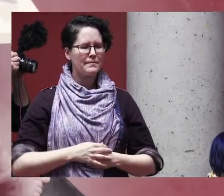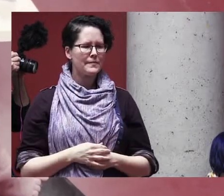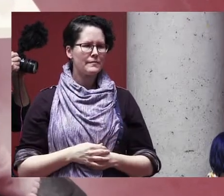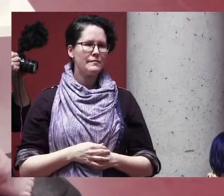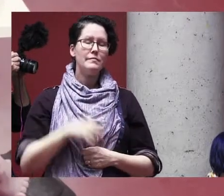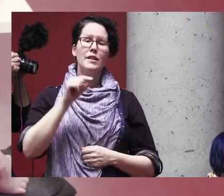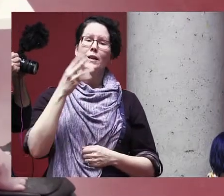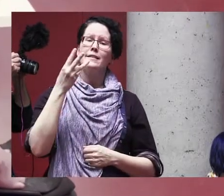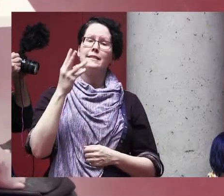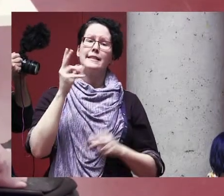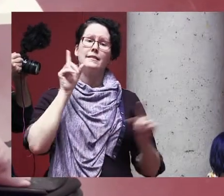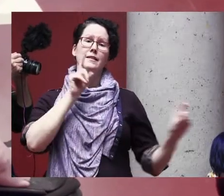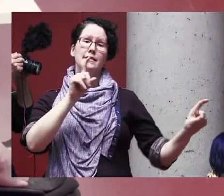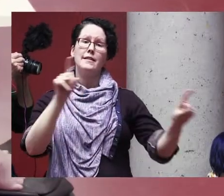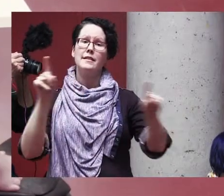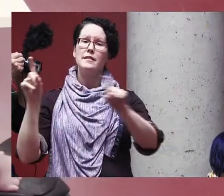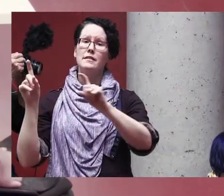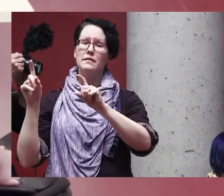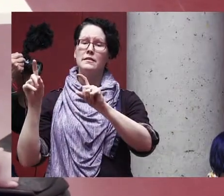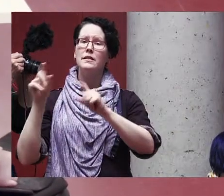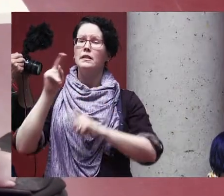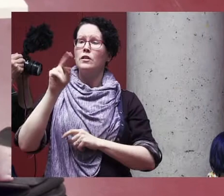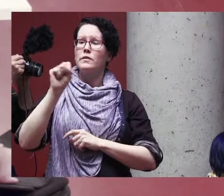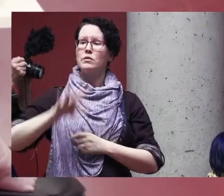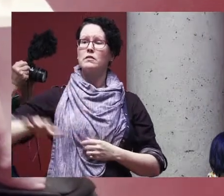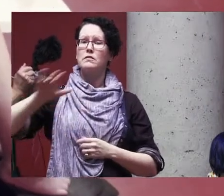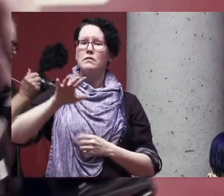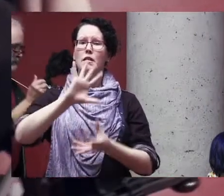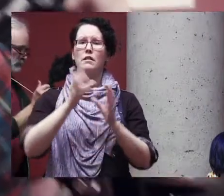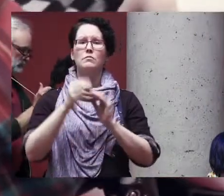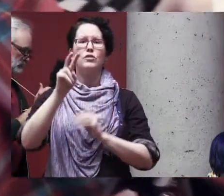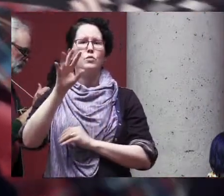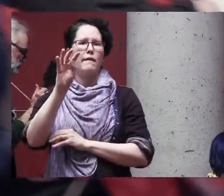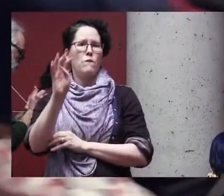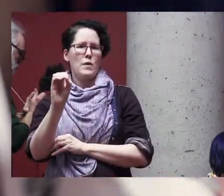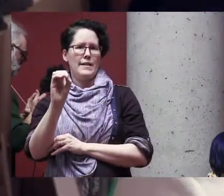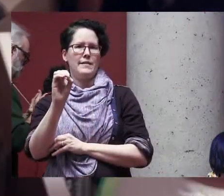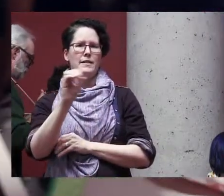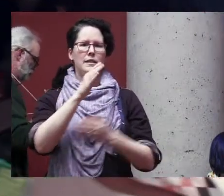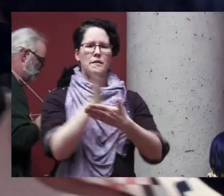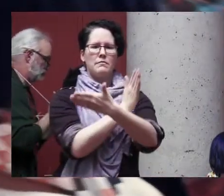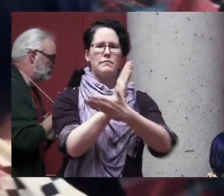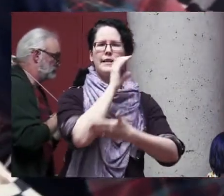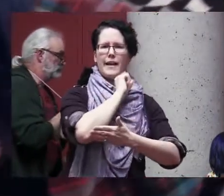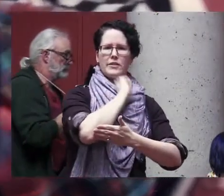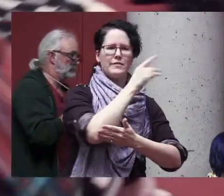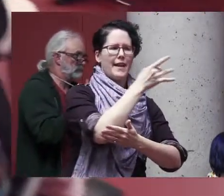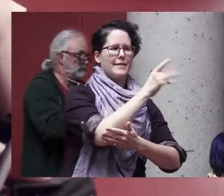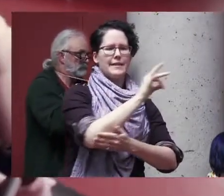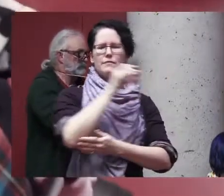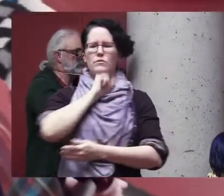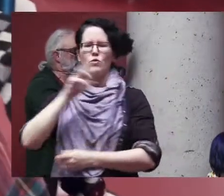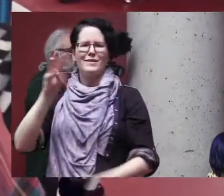are 240 Nova Scotians between the ages of 18 and 60 who have also had to go down